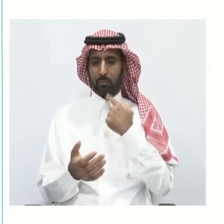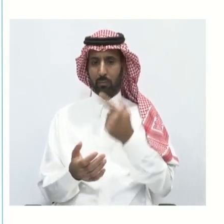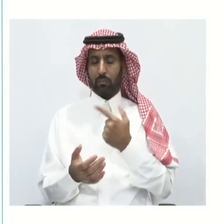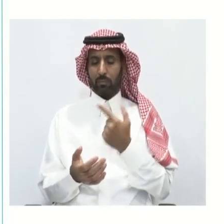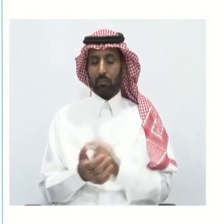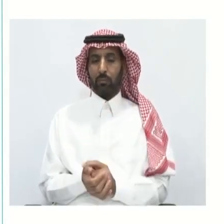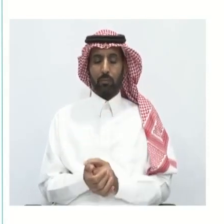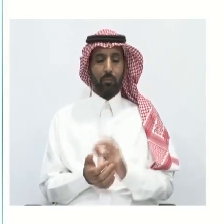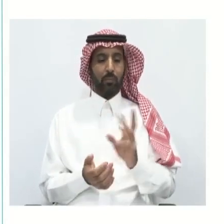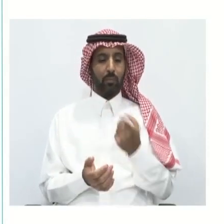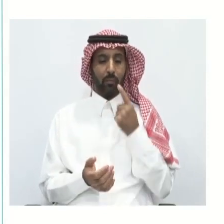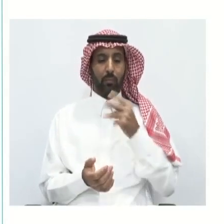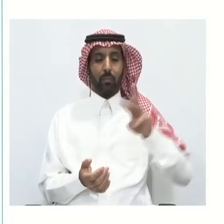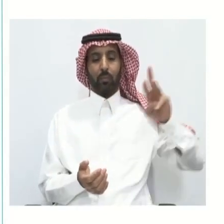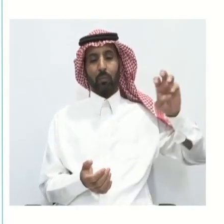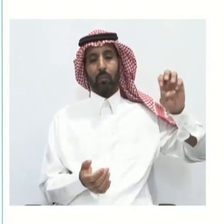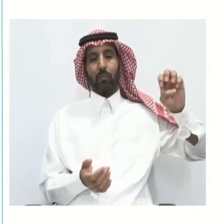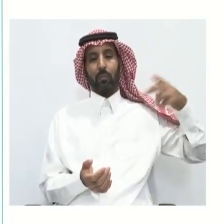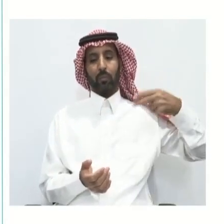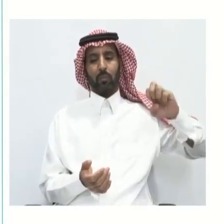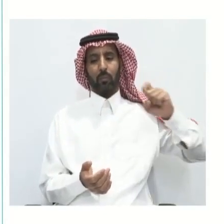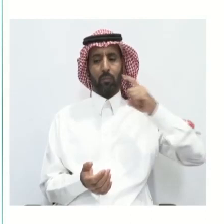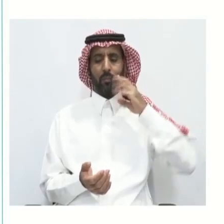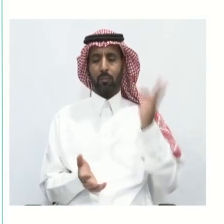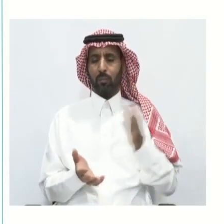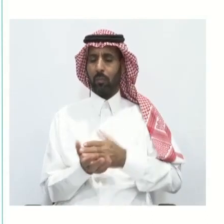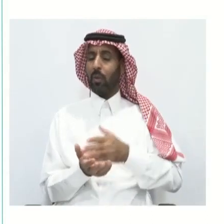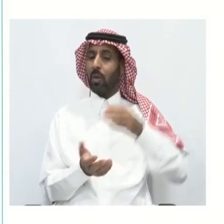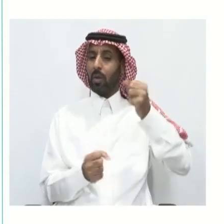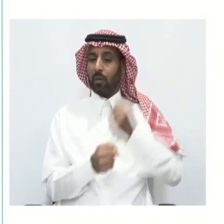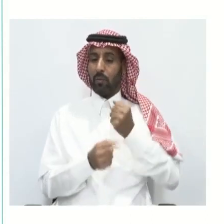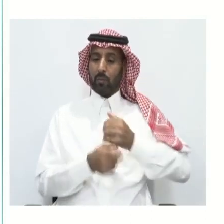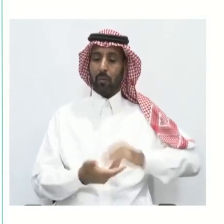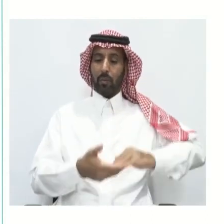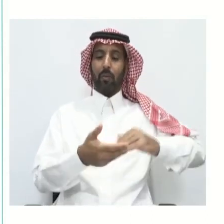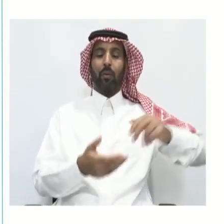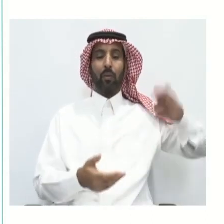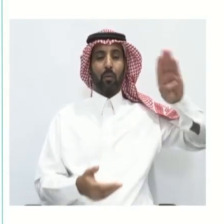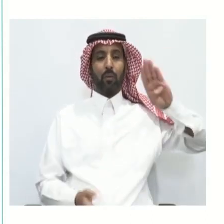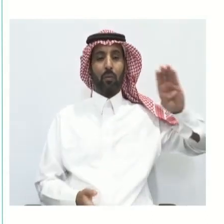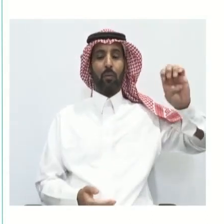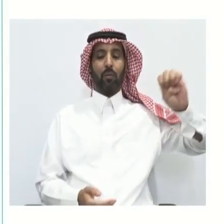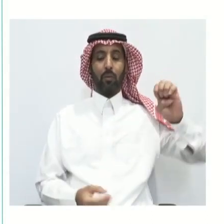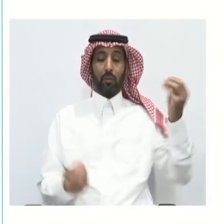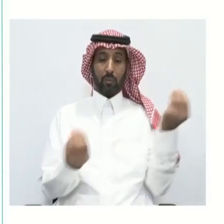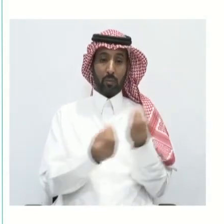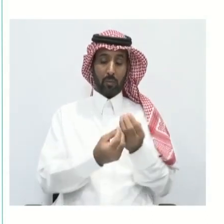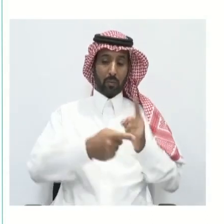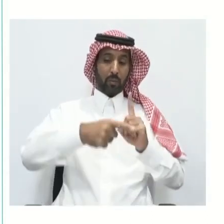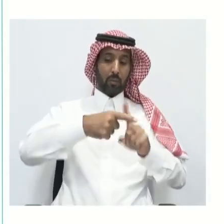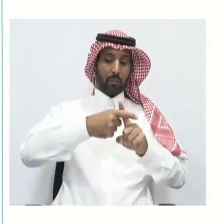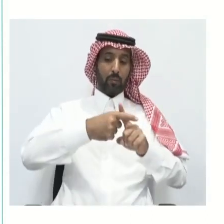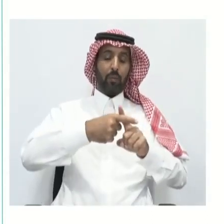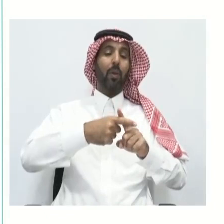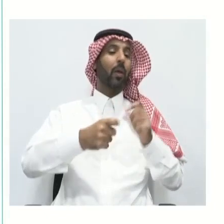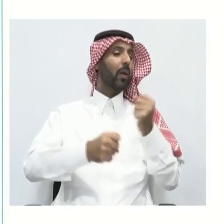together. When be going to is used with the verb go to indicate an event